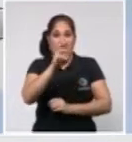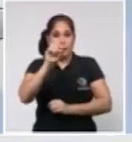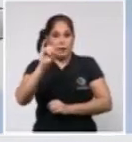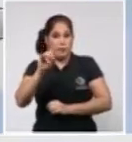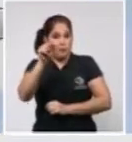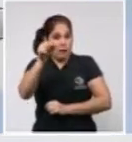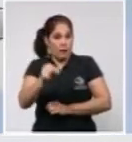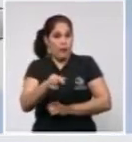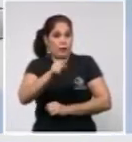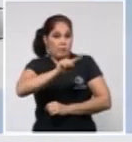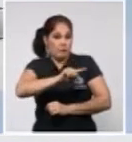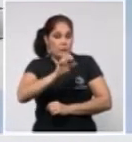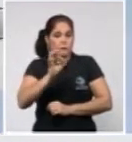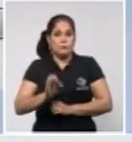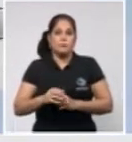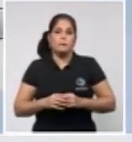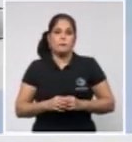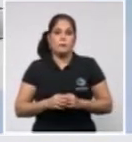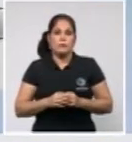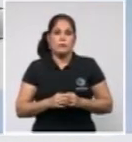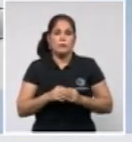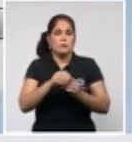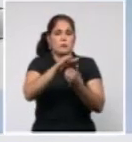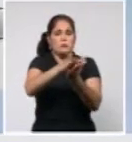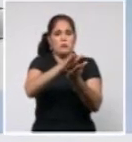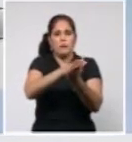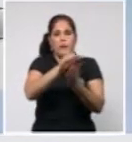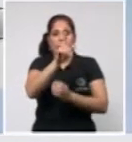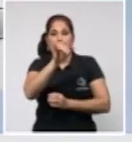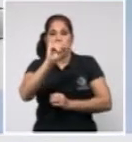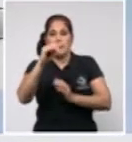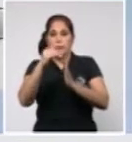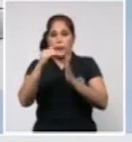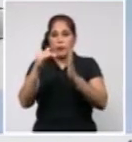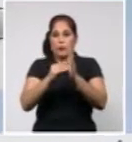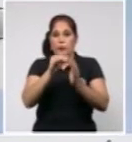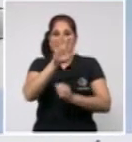49.56% of all cases worldwide, reported